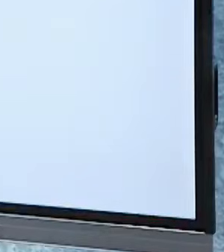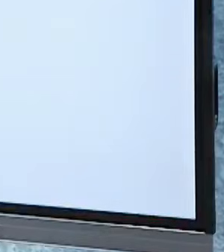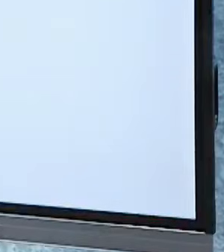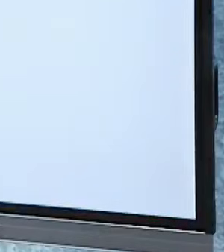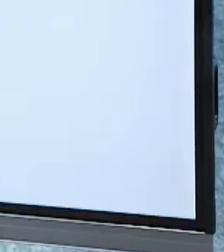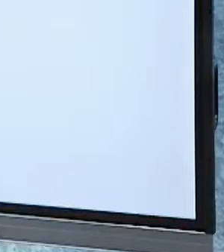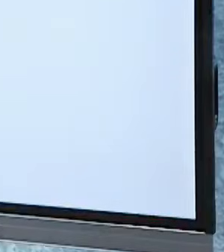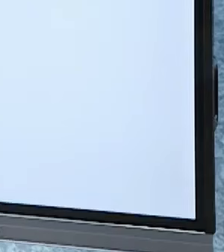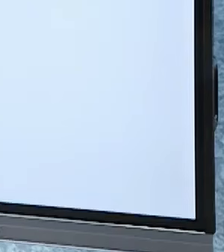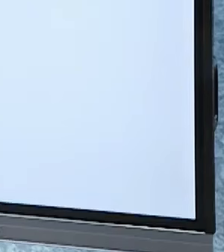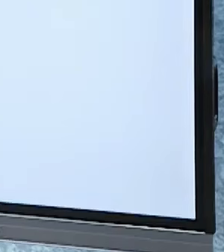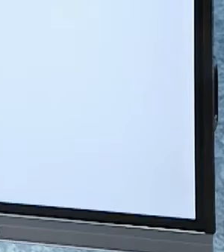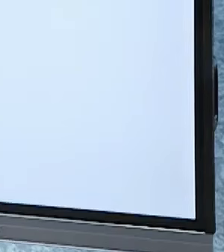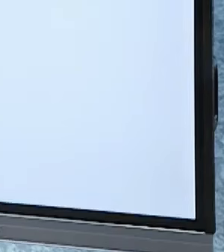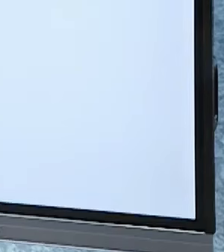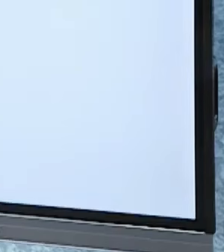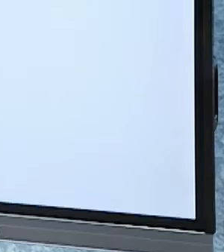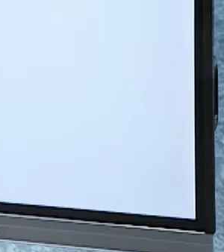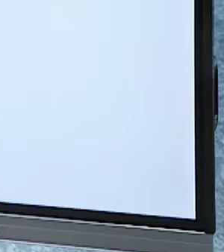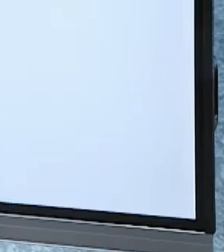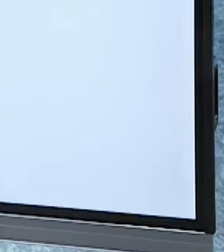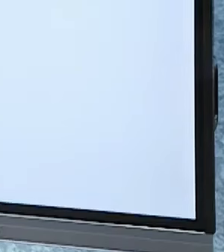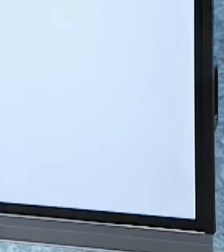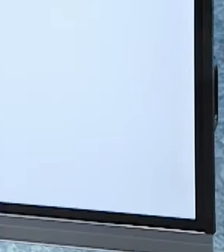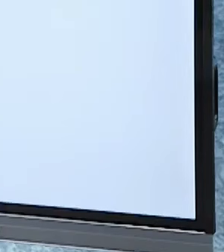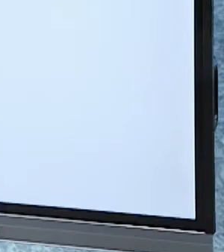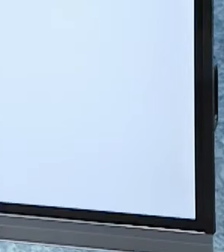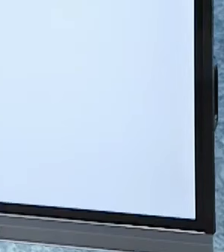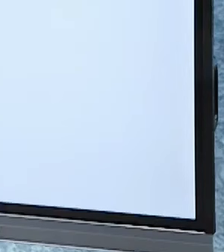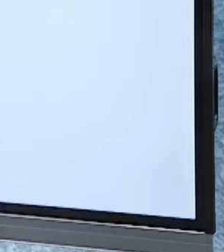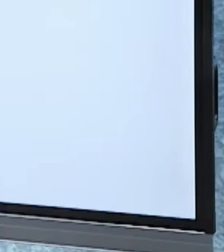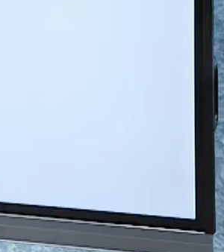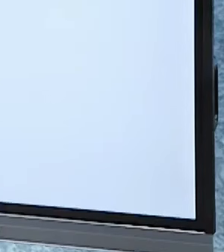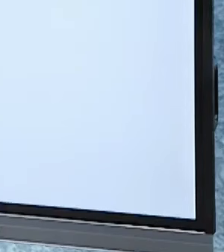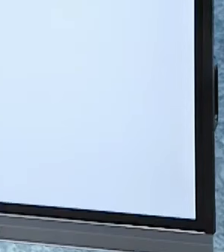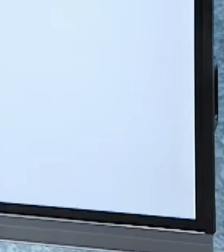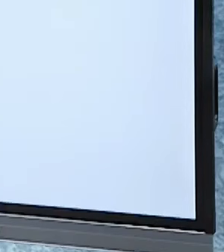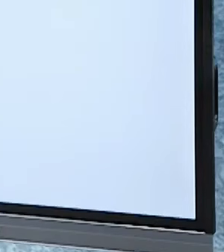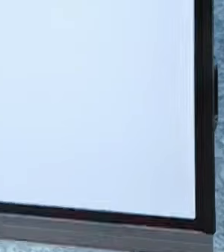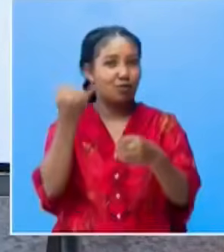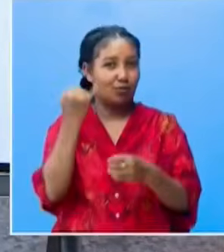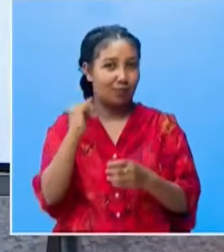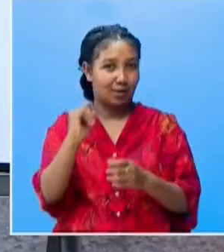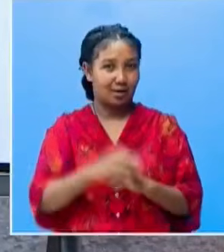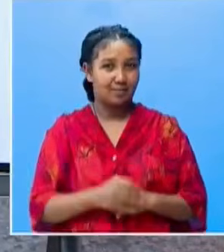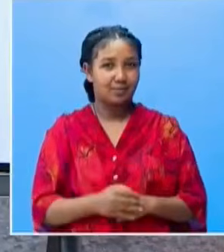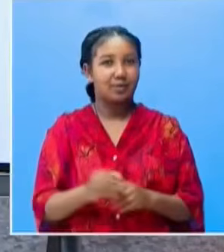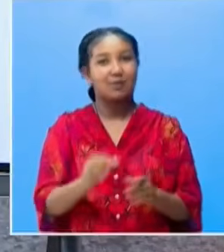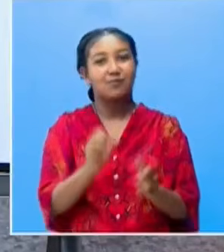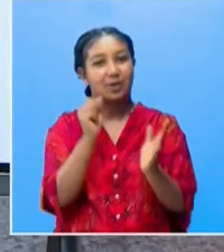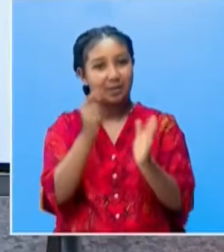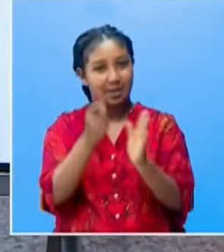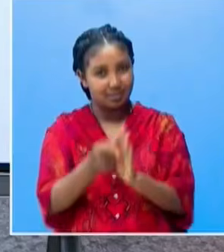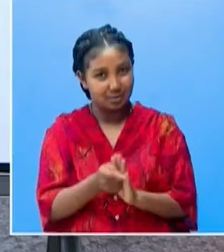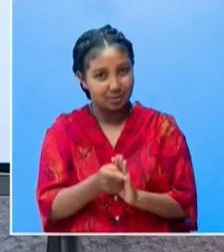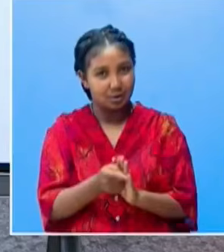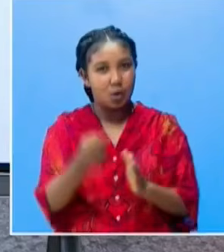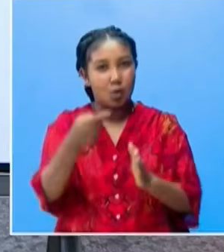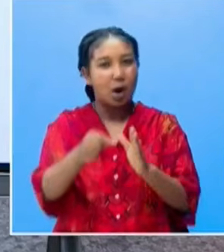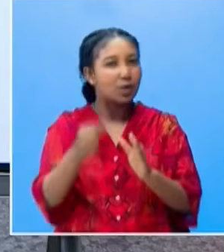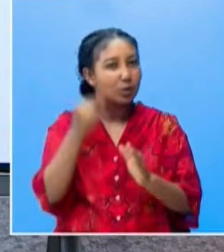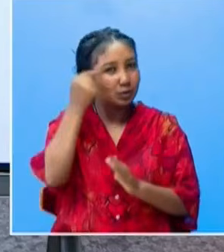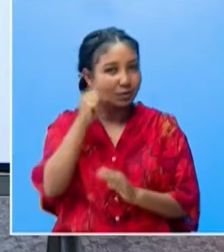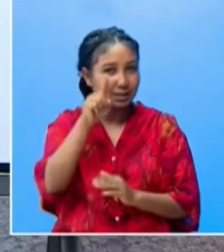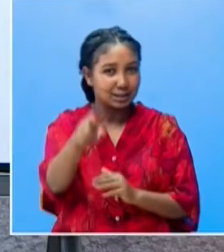seen some language patterns that are important to ask for opinion and to give for opinion. Like, for example, what do you